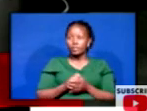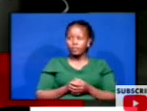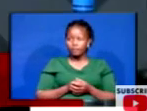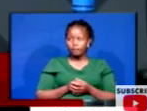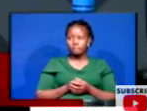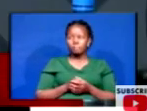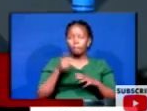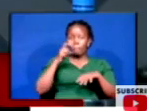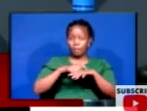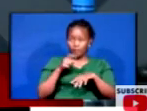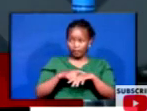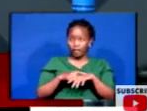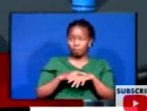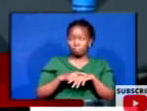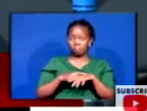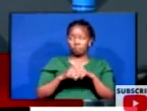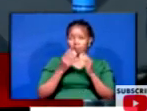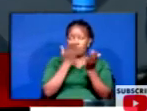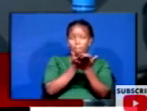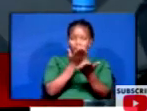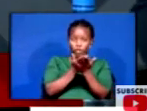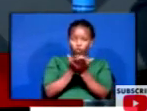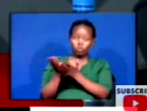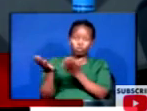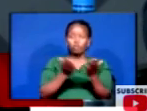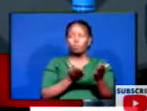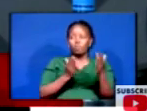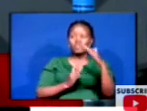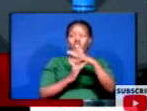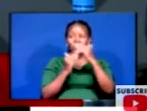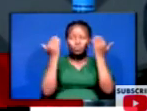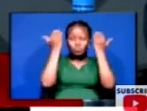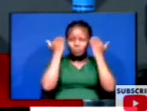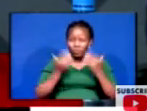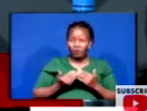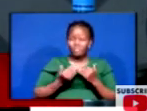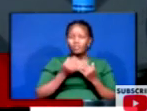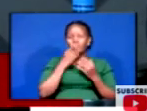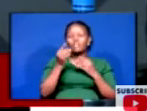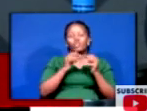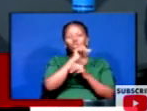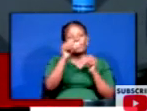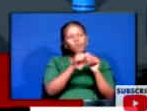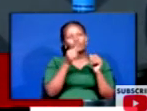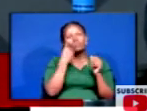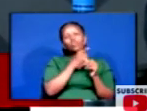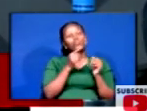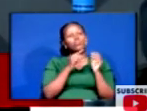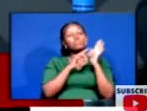when this matters come to the floor of the Supreme Court, is not even the issue of representation. When you hear what the